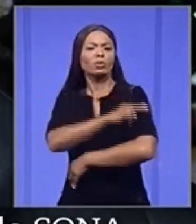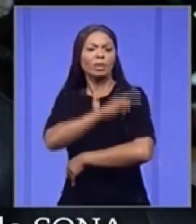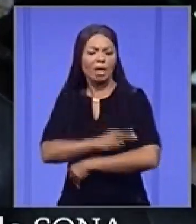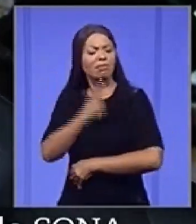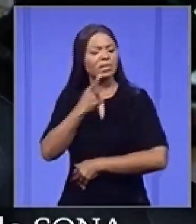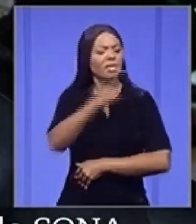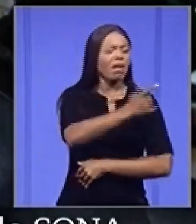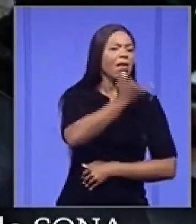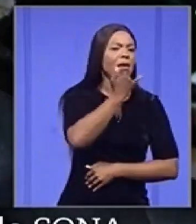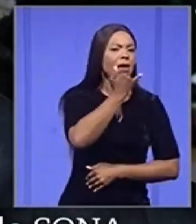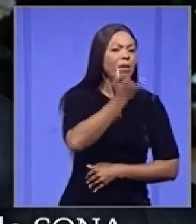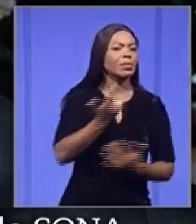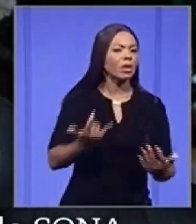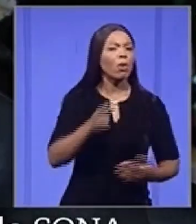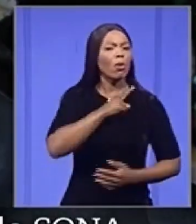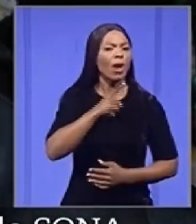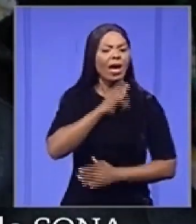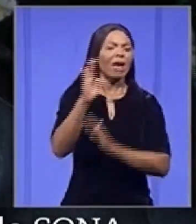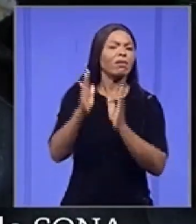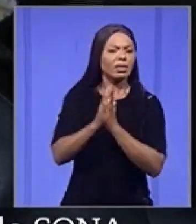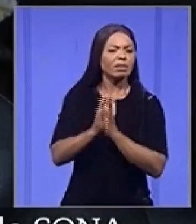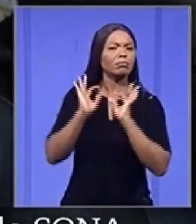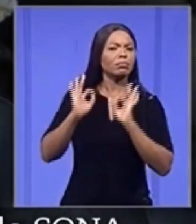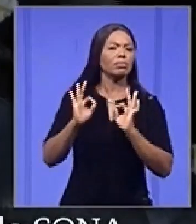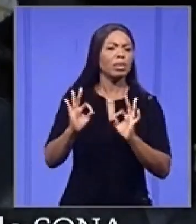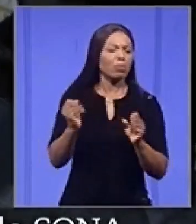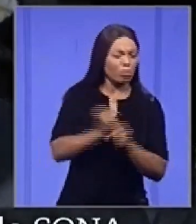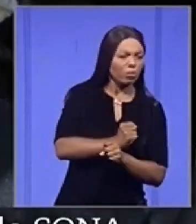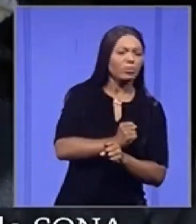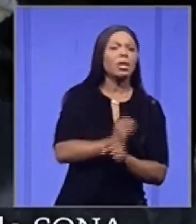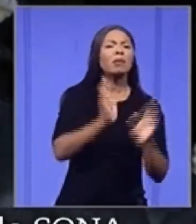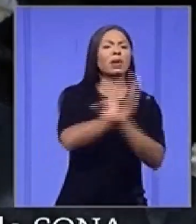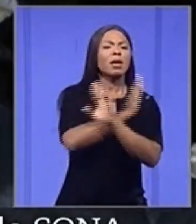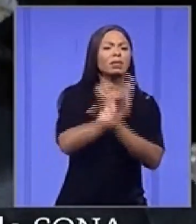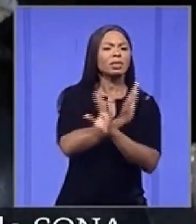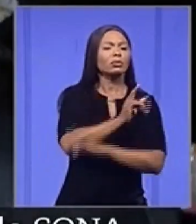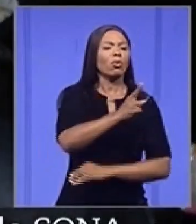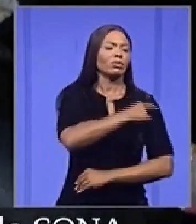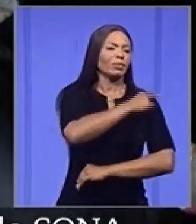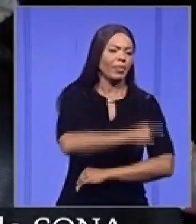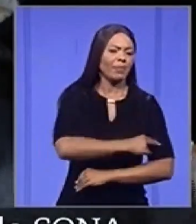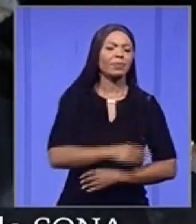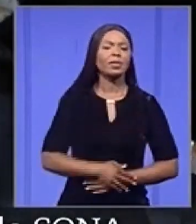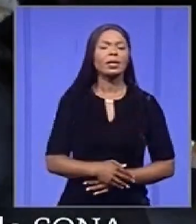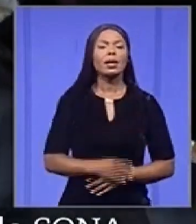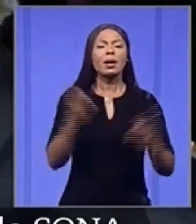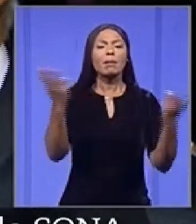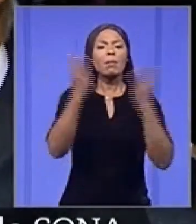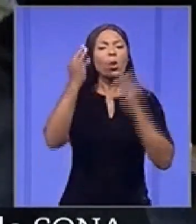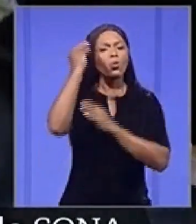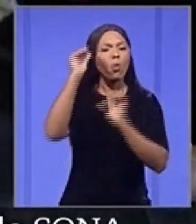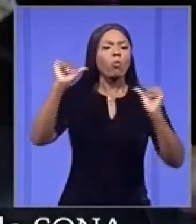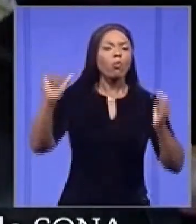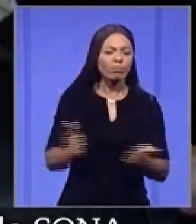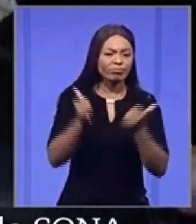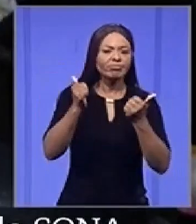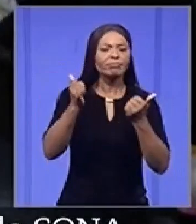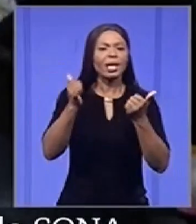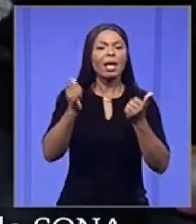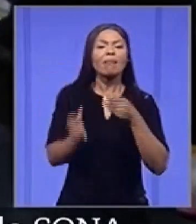because maemo a mona seemo sa mona tsana le soko private hospital. Now batho ba ba itseng gore go etsalang